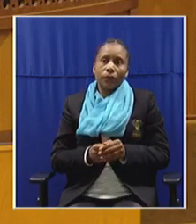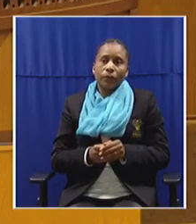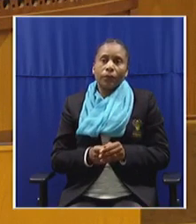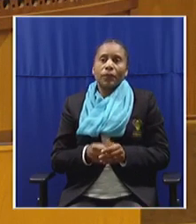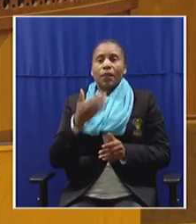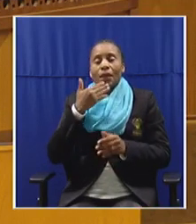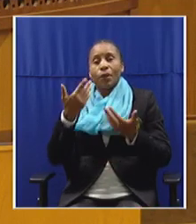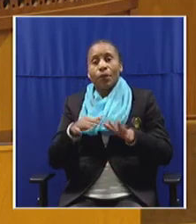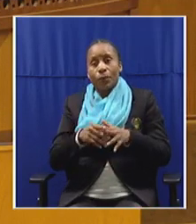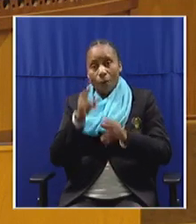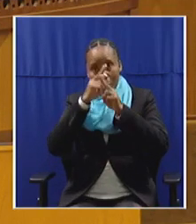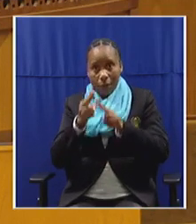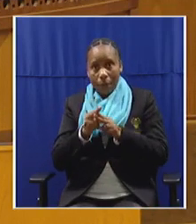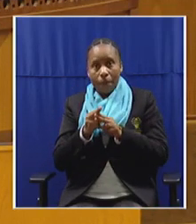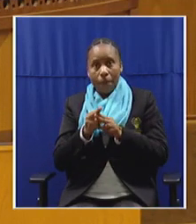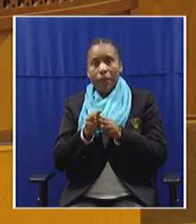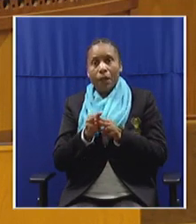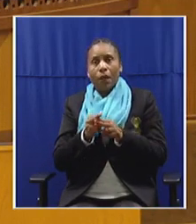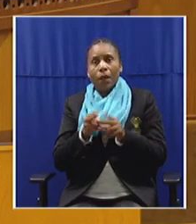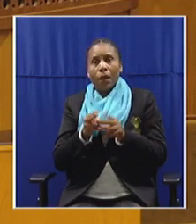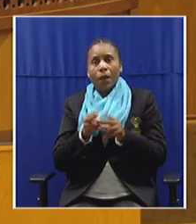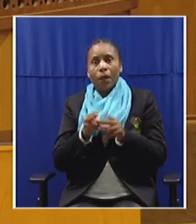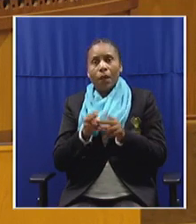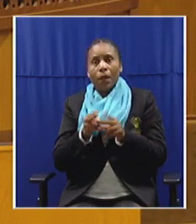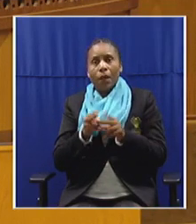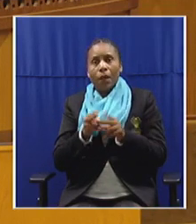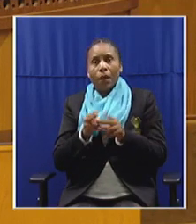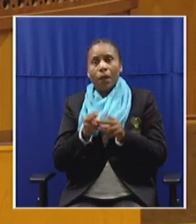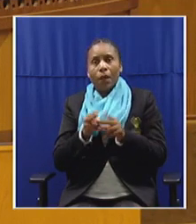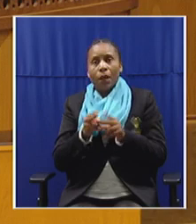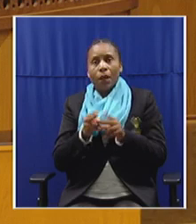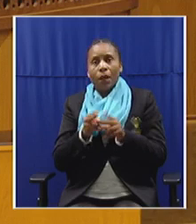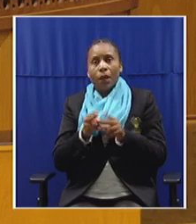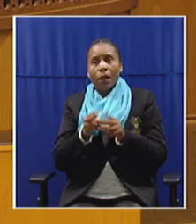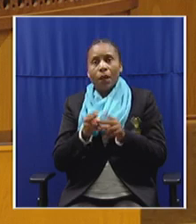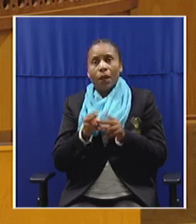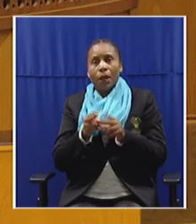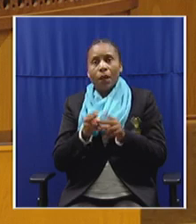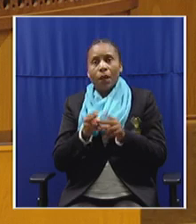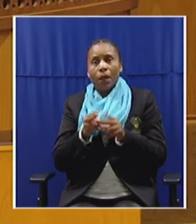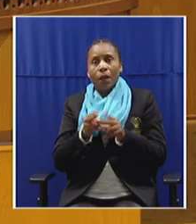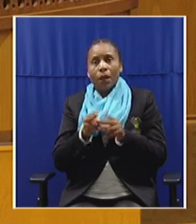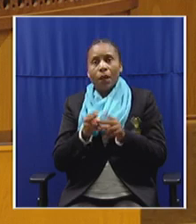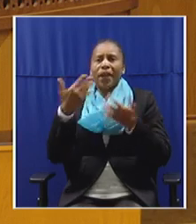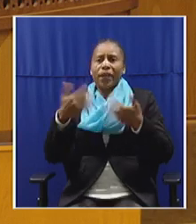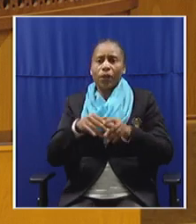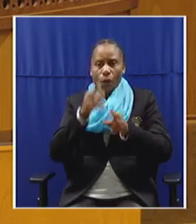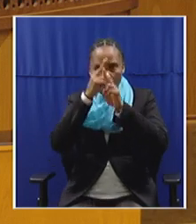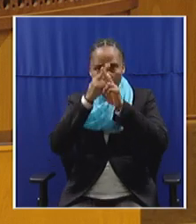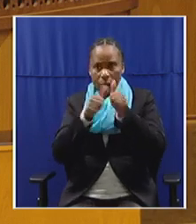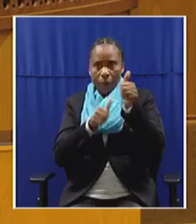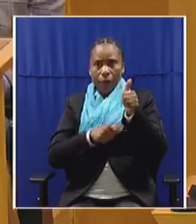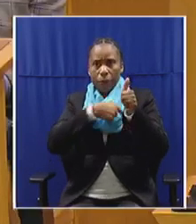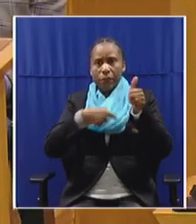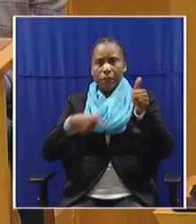that concludes questions to the Deputy President. I wish to thank I wish to thank the Honourable Deputy President for his replies.